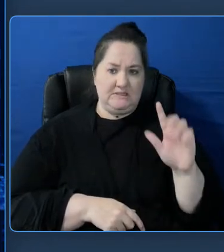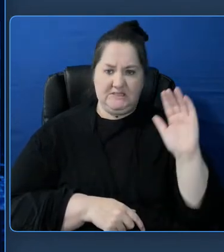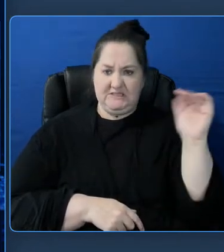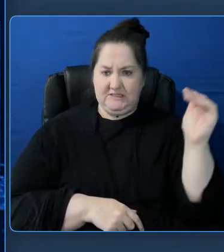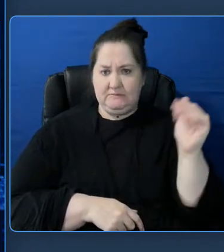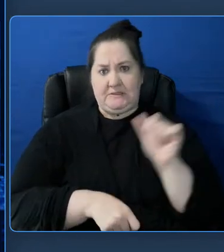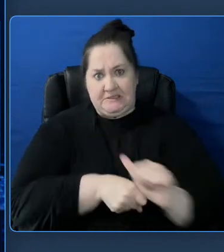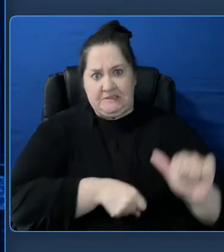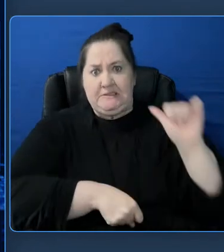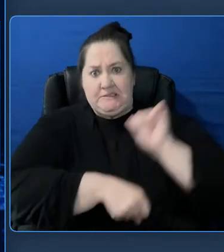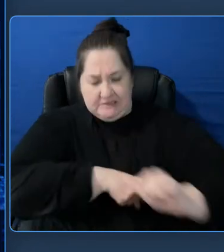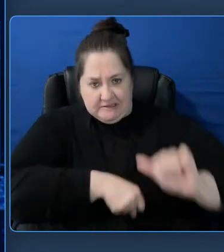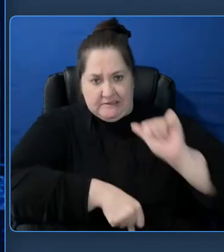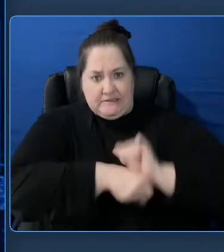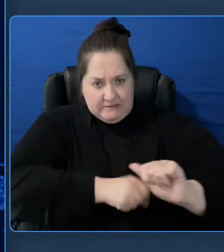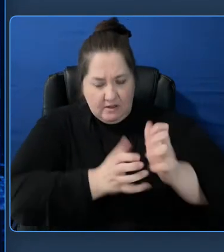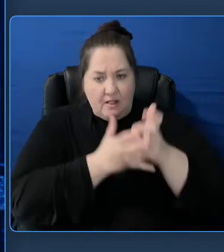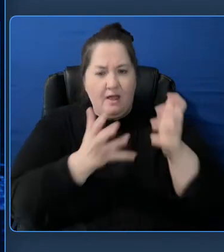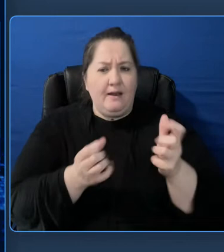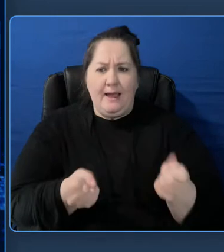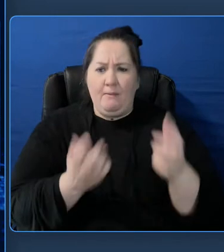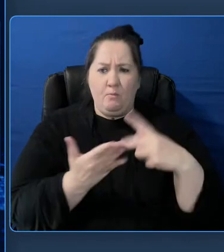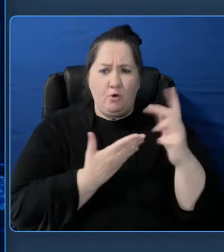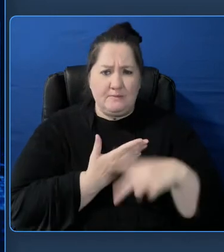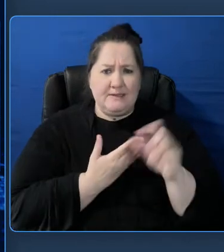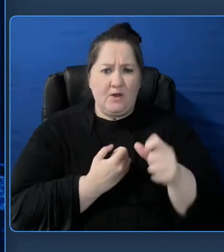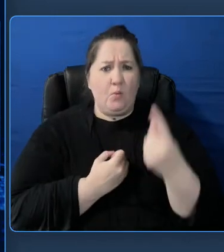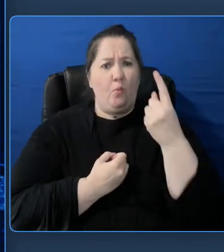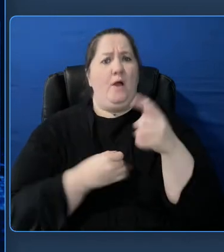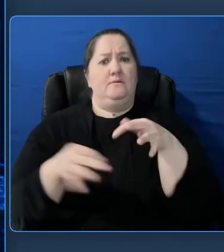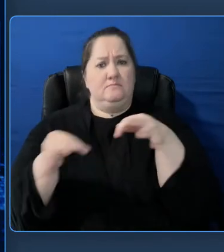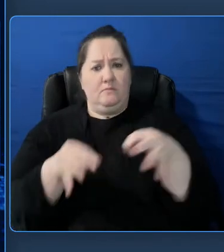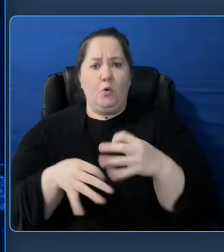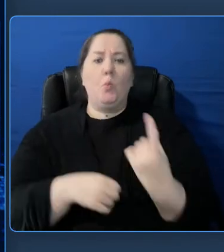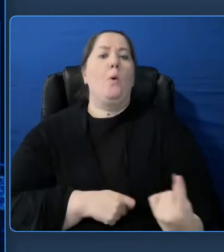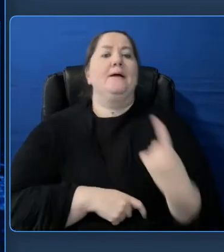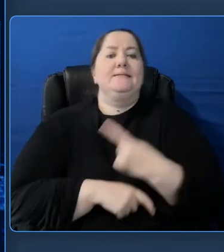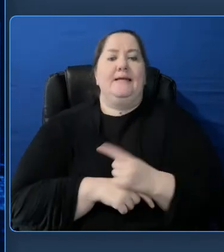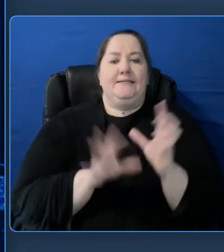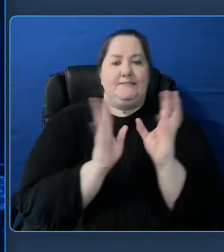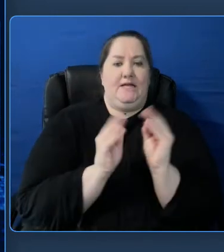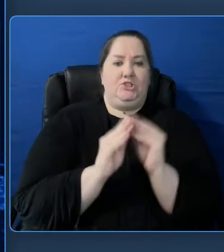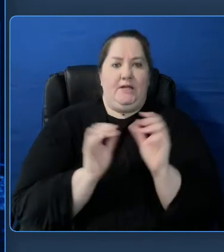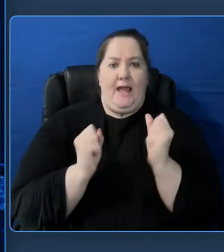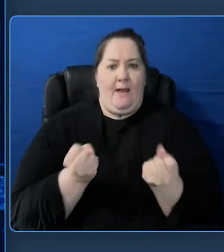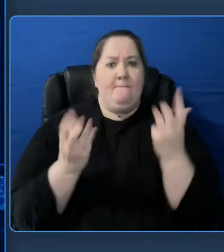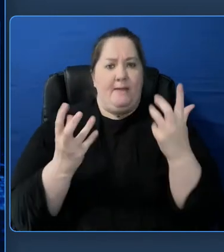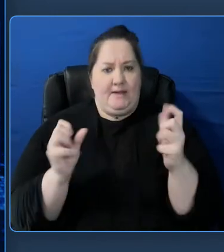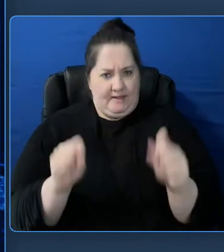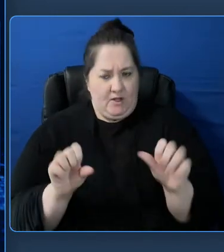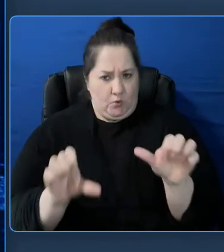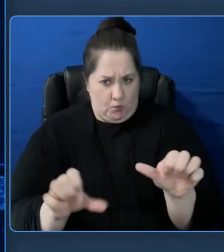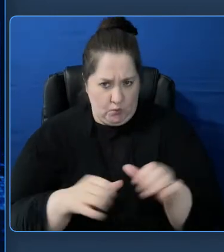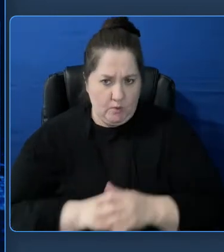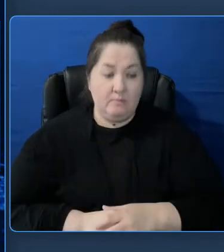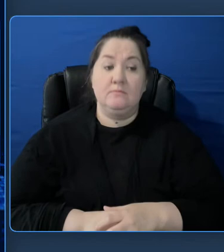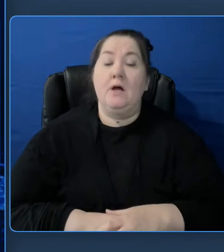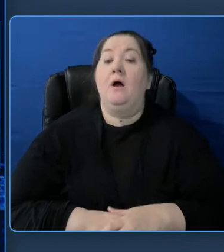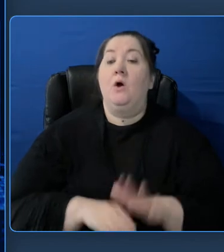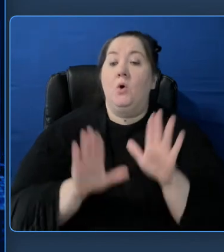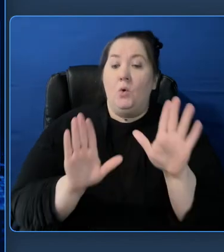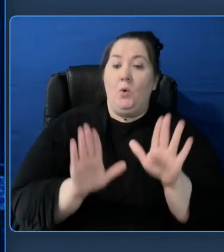fairly labor intensive. How many programs can one describer do in a single day session? Great question.